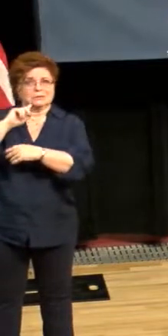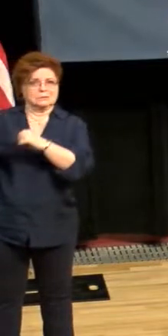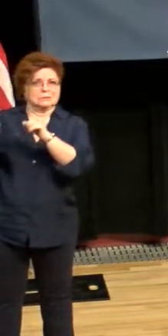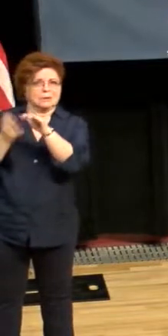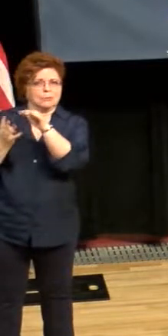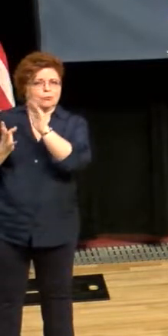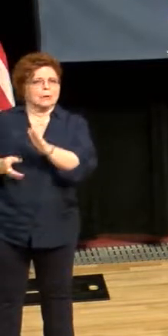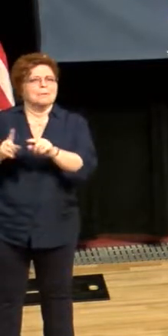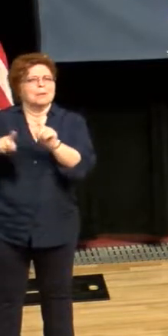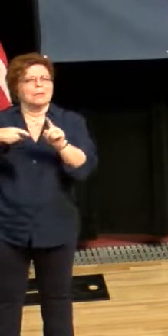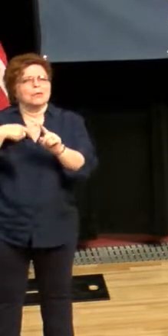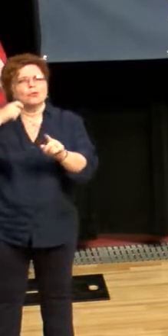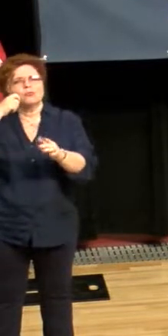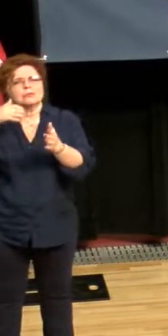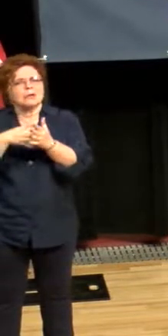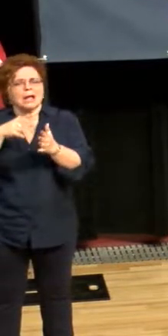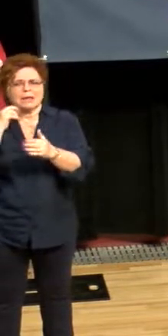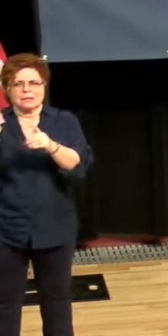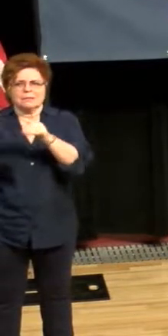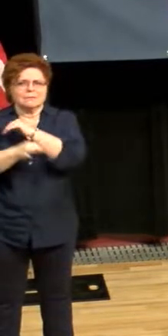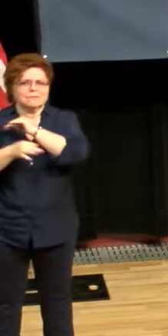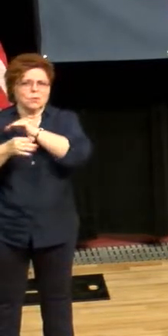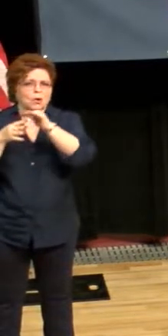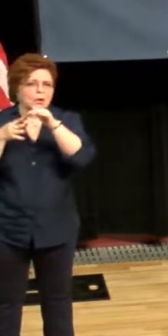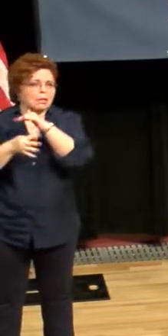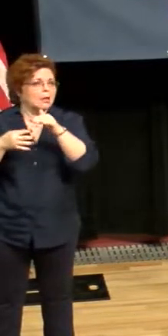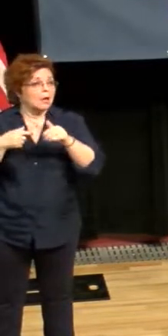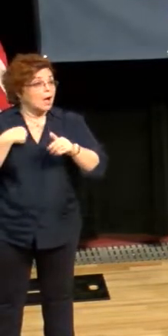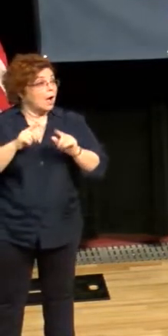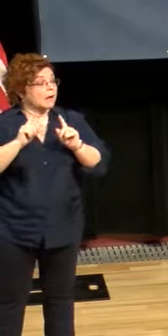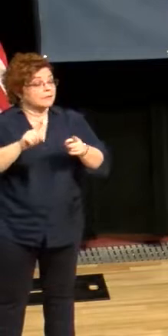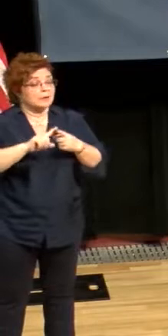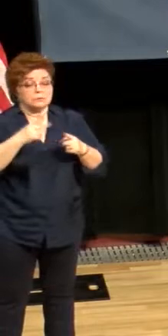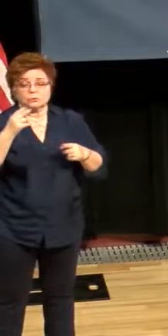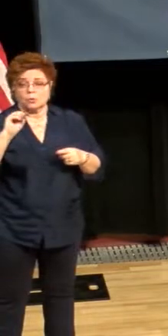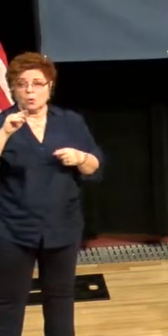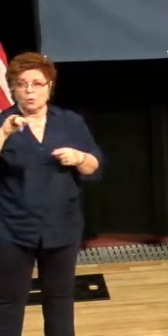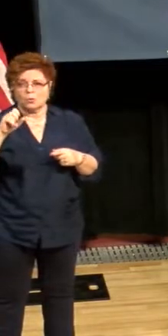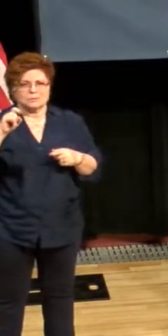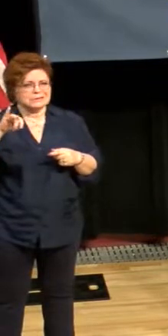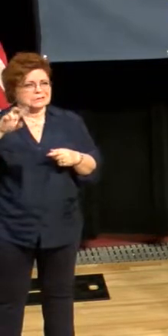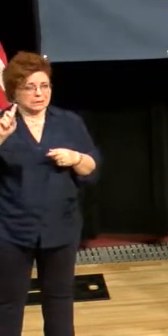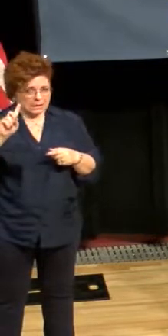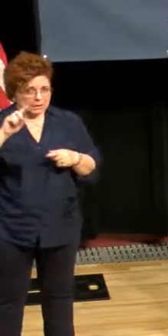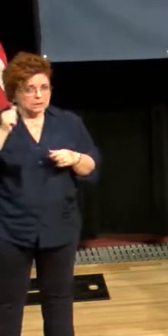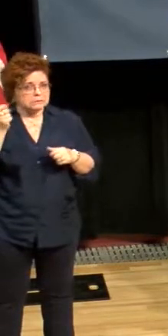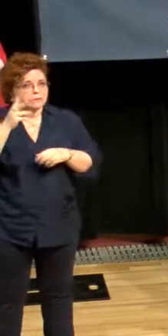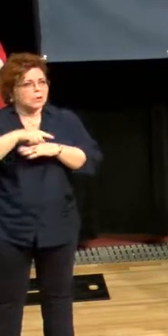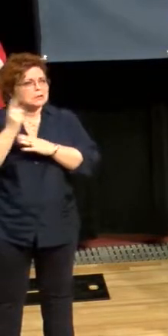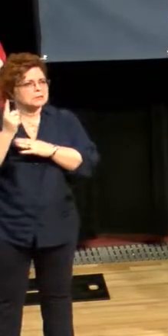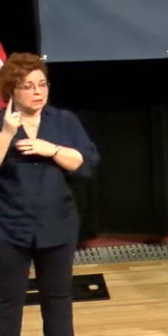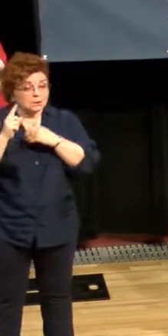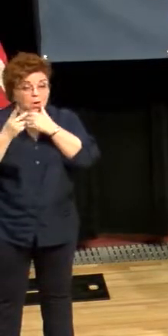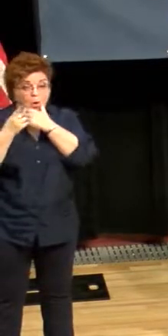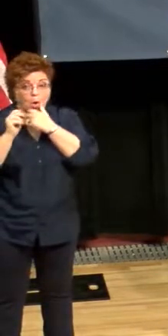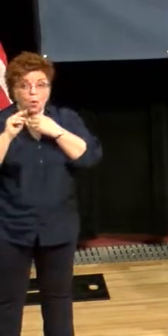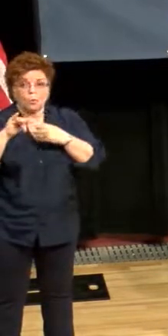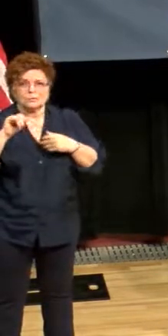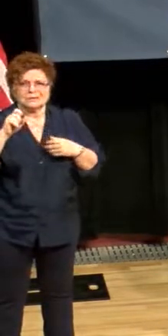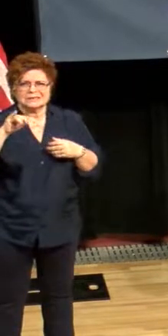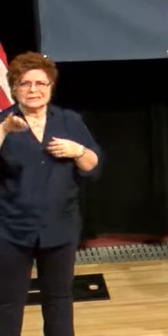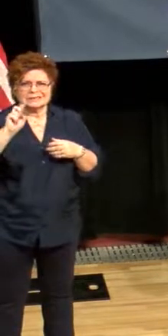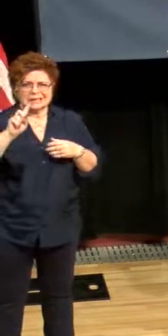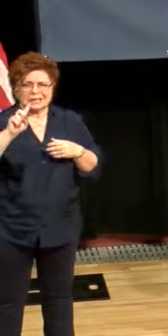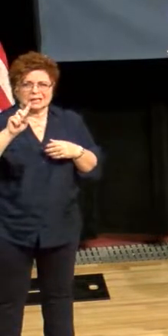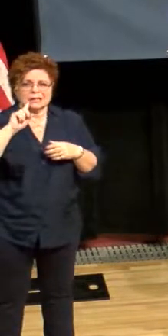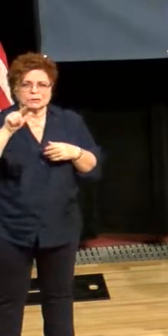the racism and xenophobia is terrible. I've been down to Homestead and spent a number of days there, and Homestead is only 29 miles